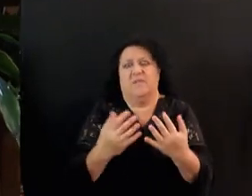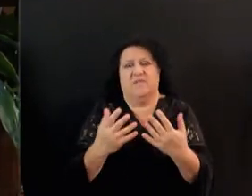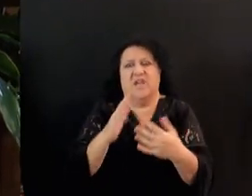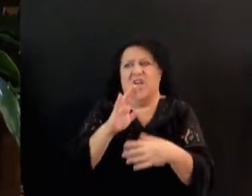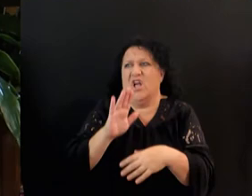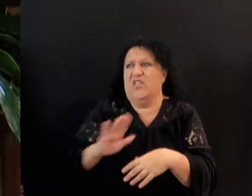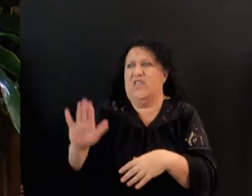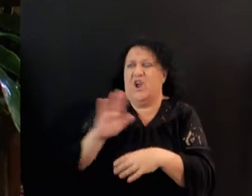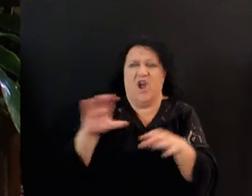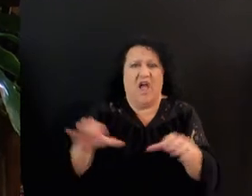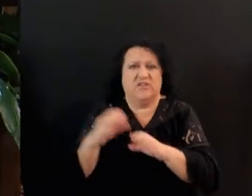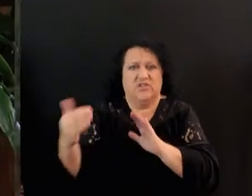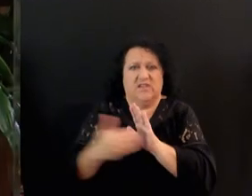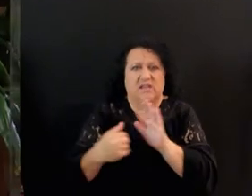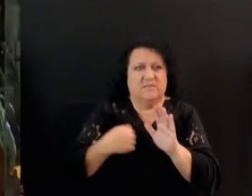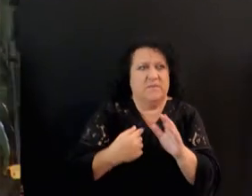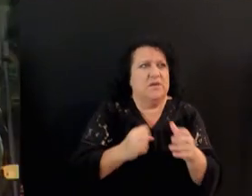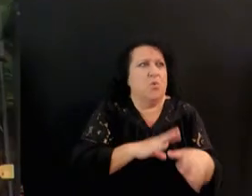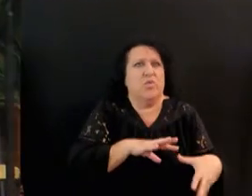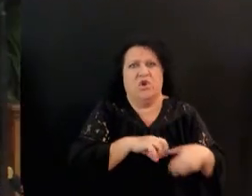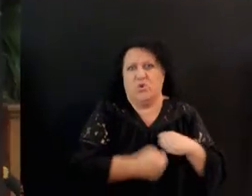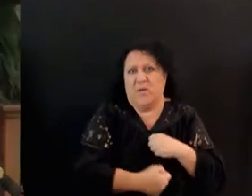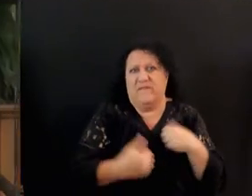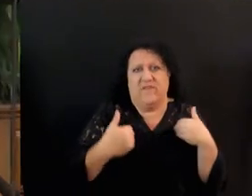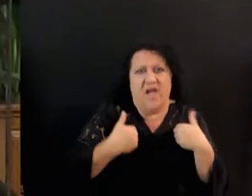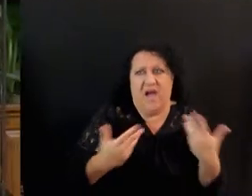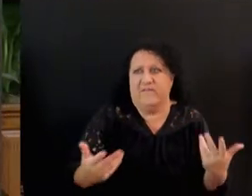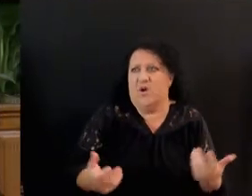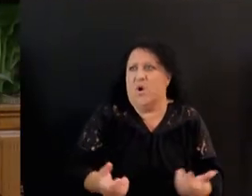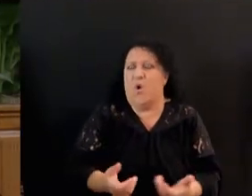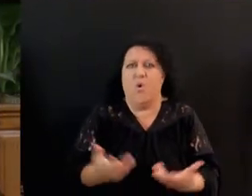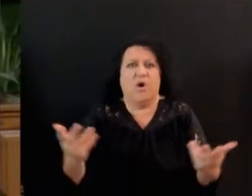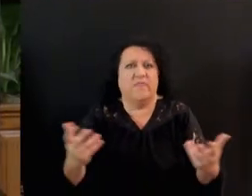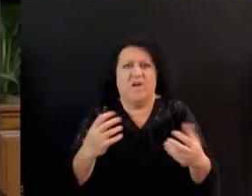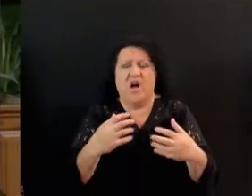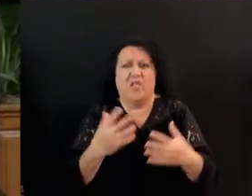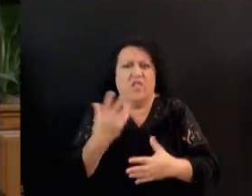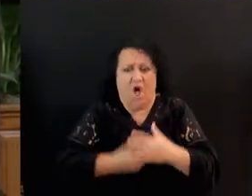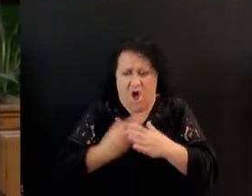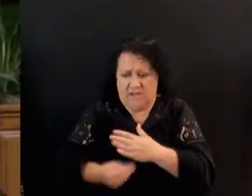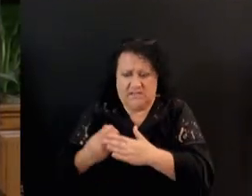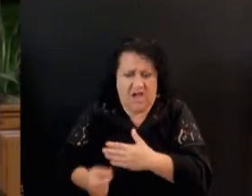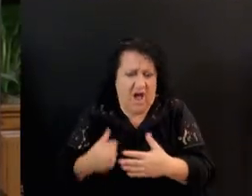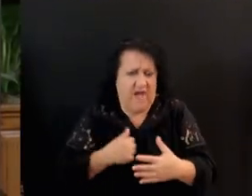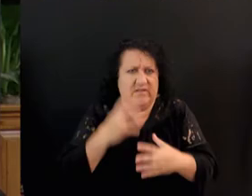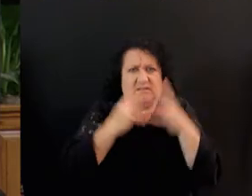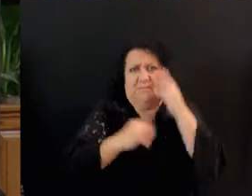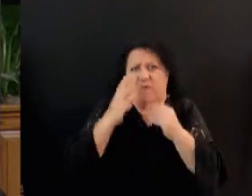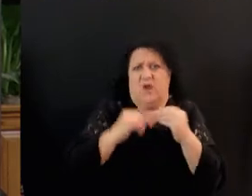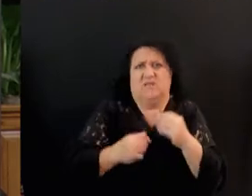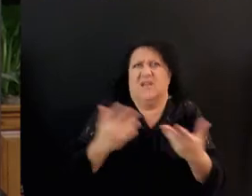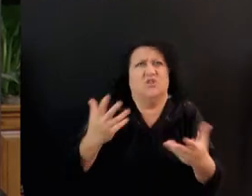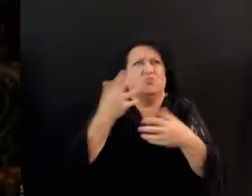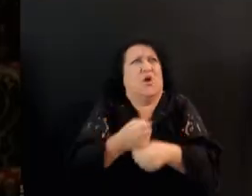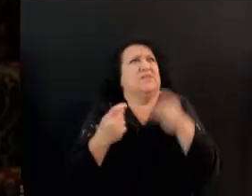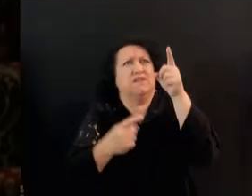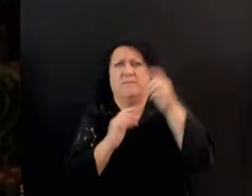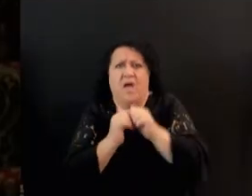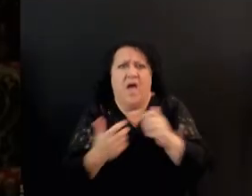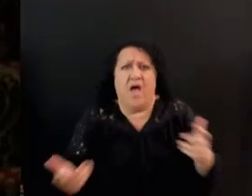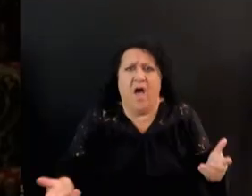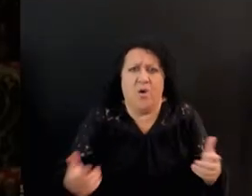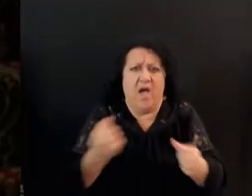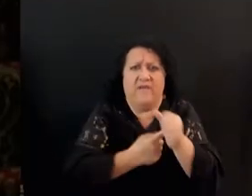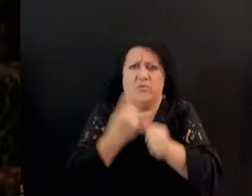the grief that I have known and how much loss has happened in my life. How can I trust him? Everything I knew, everything I loved, everyone I